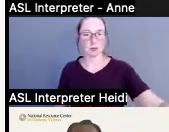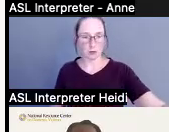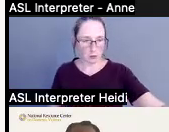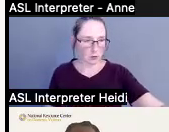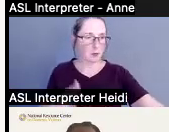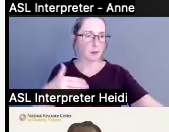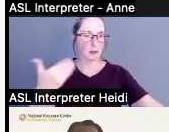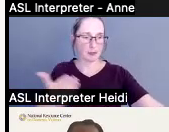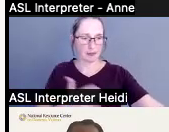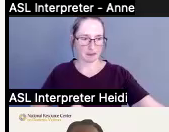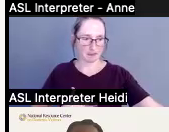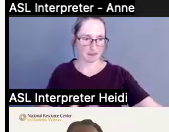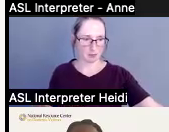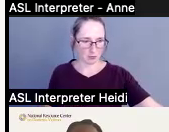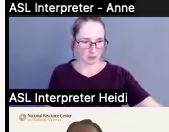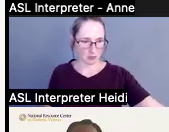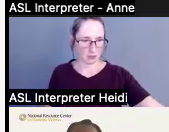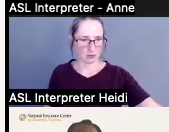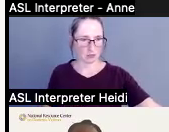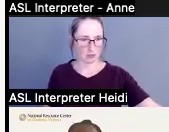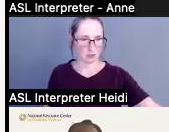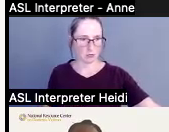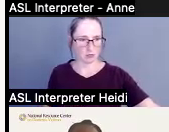Next slide, please.